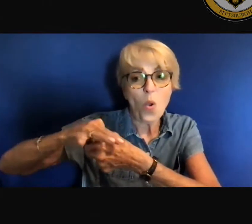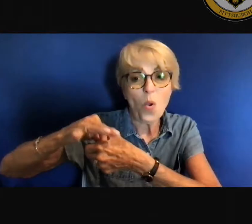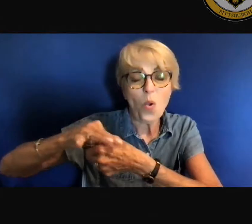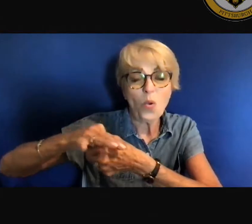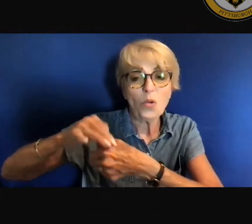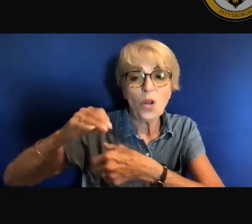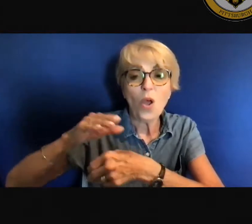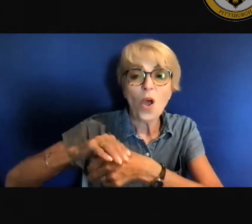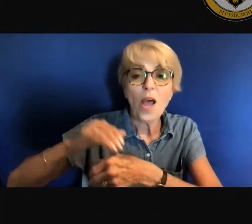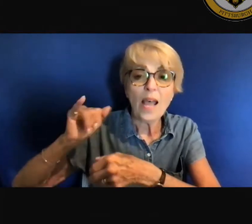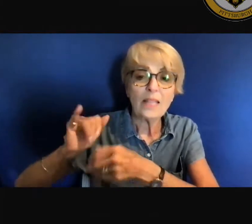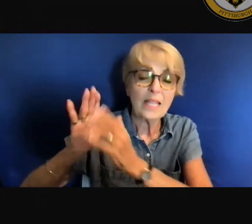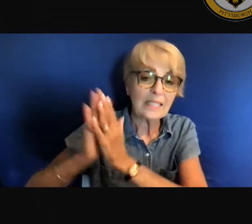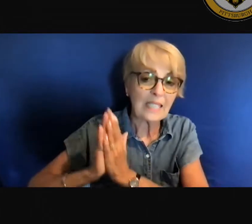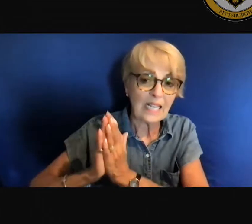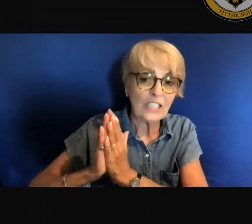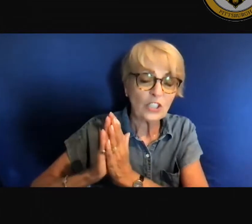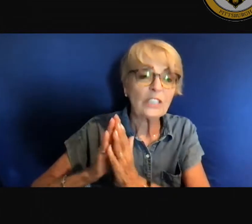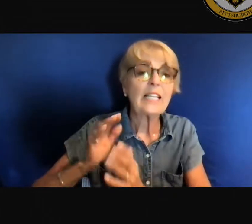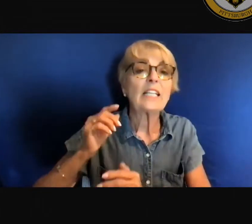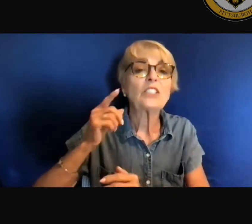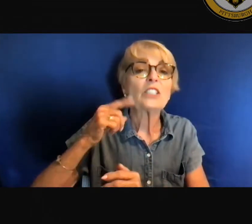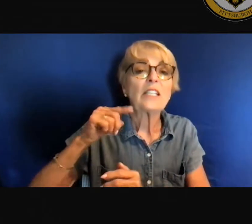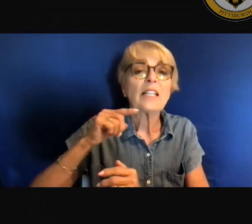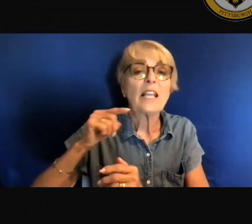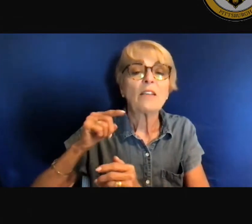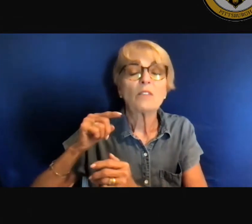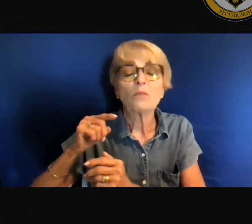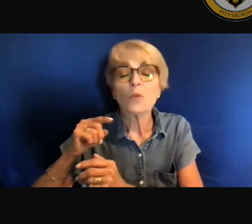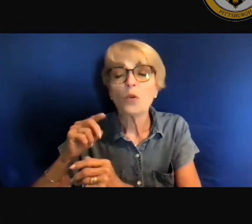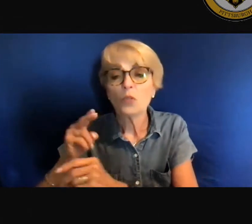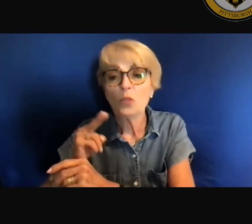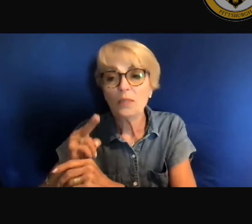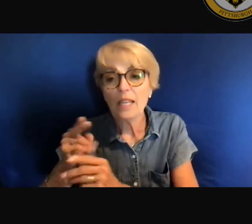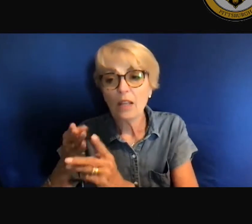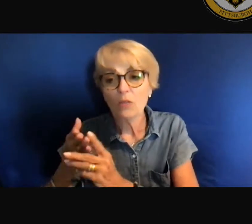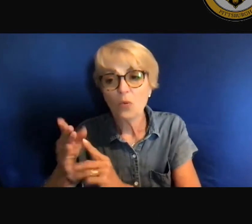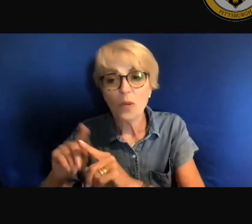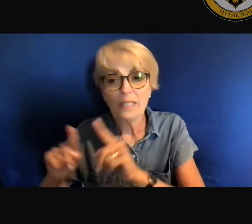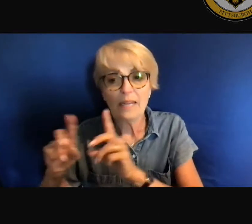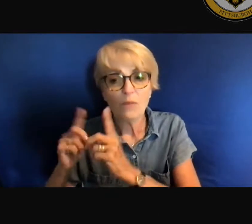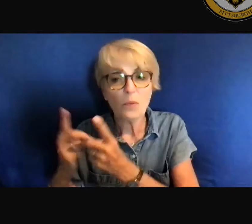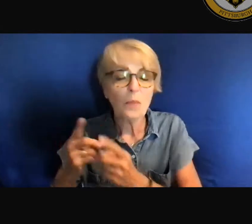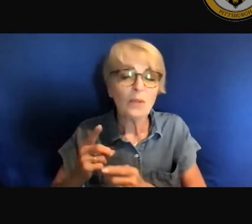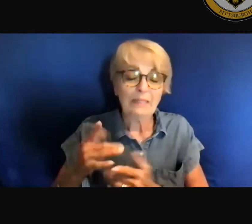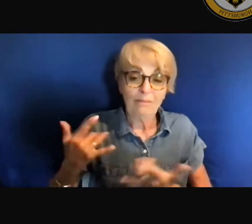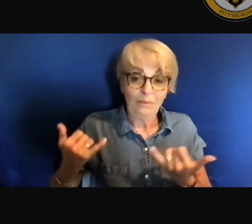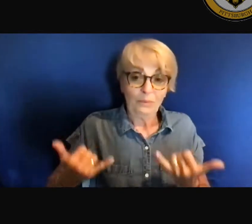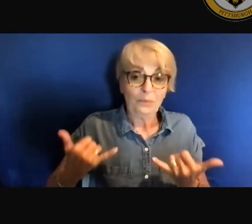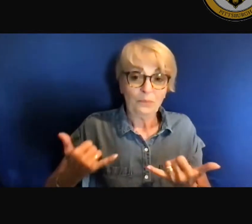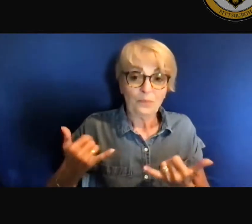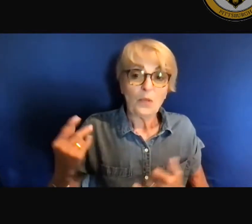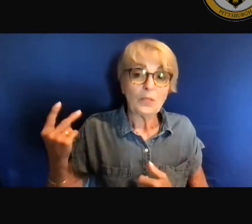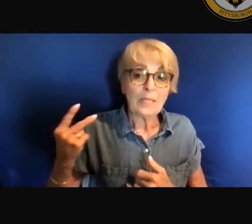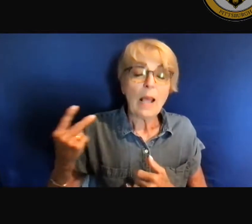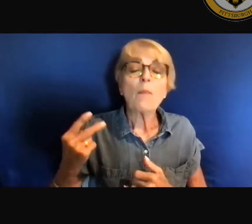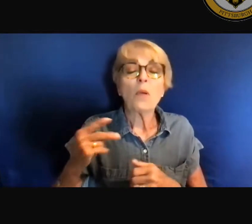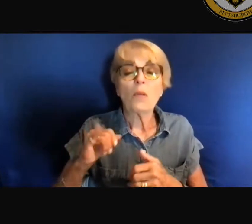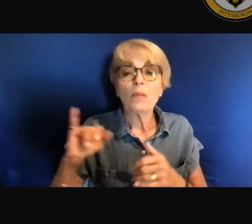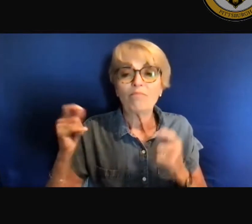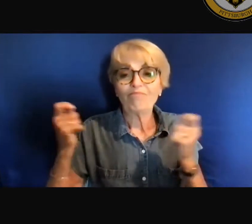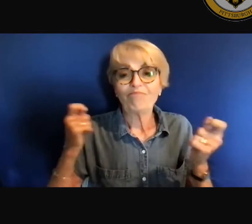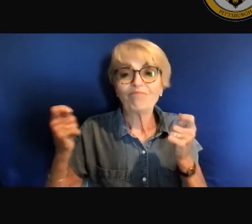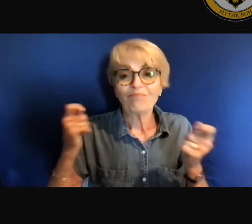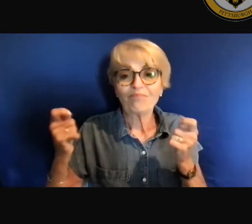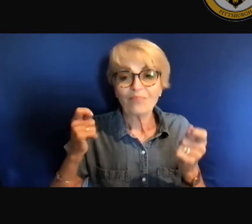are requested by another using department. Currently, there are a couple of us evaluating the enterprise content management because that's a citywide thing